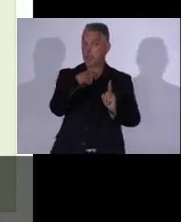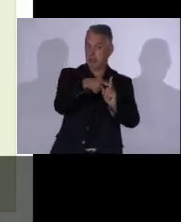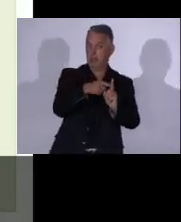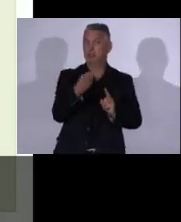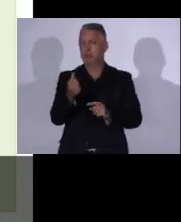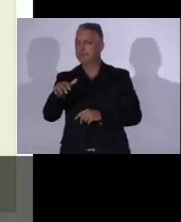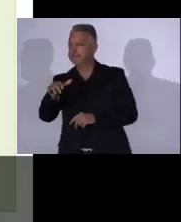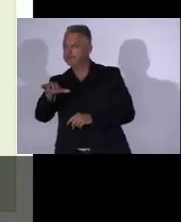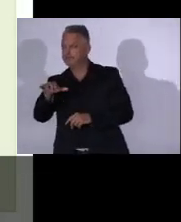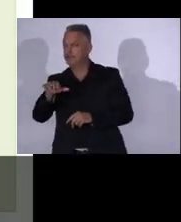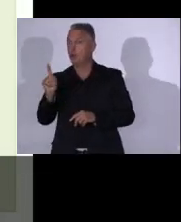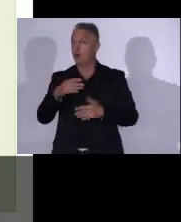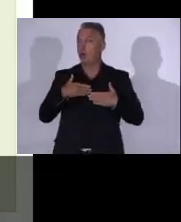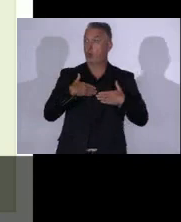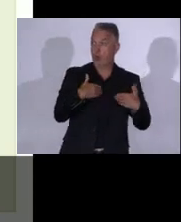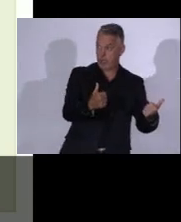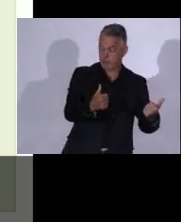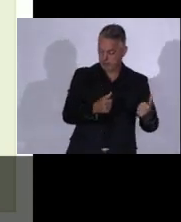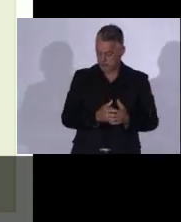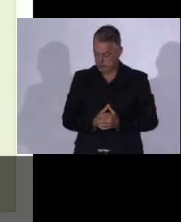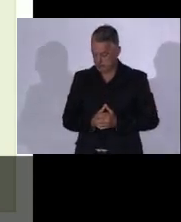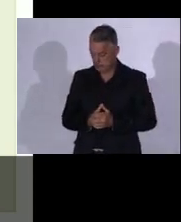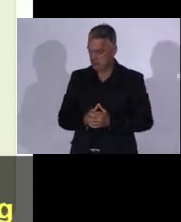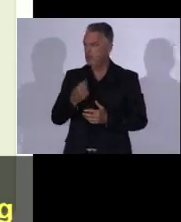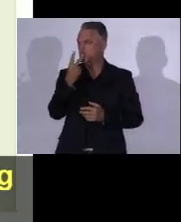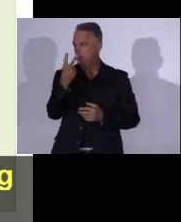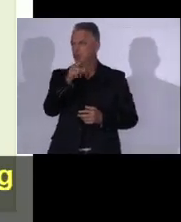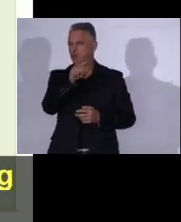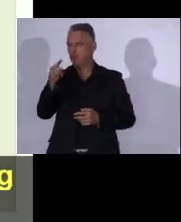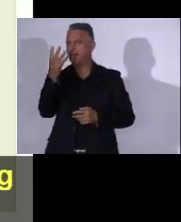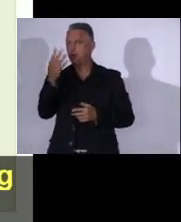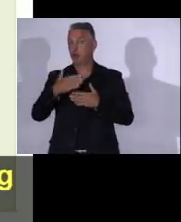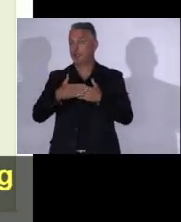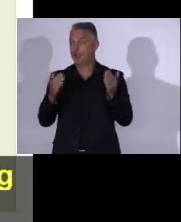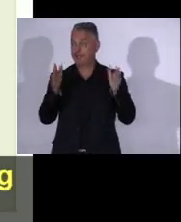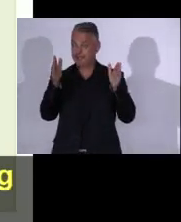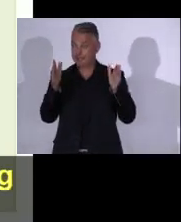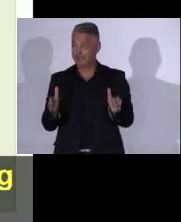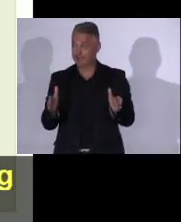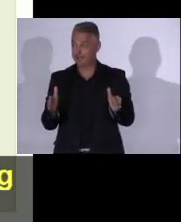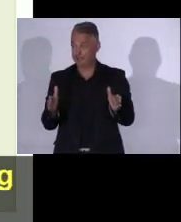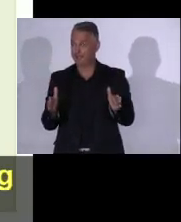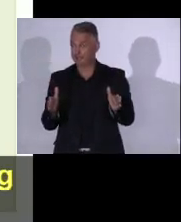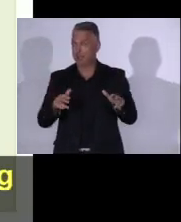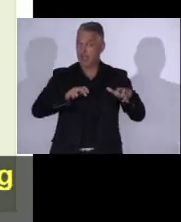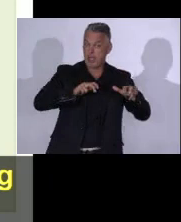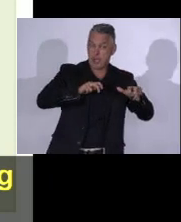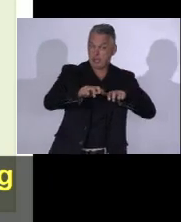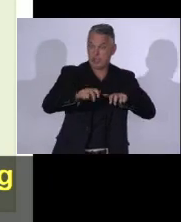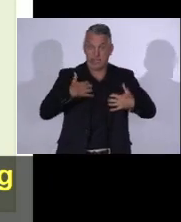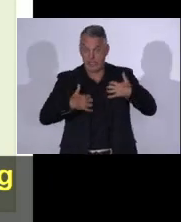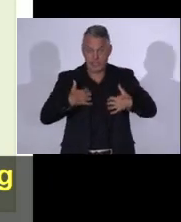that's working well. The duration. The camps go to between 2 and 4 days. A really good mix of active and